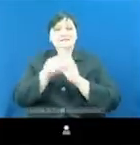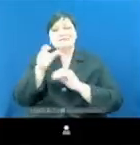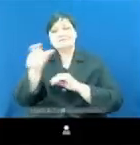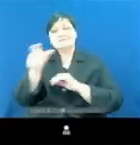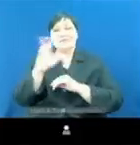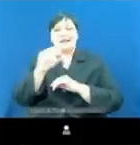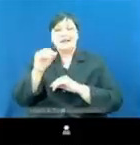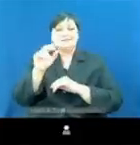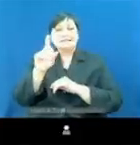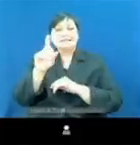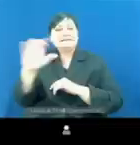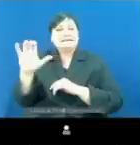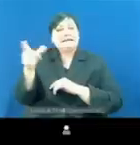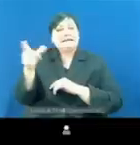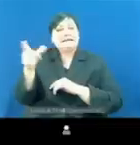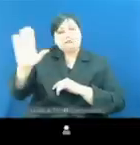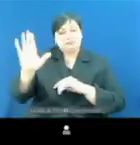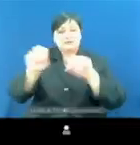systems of